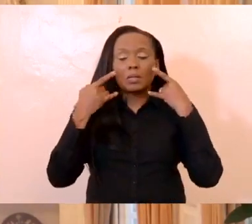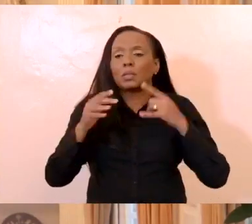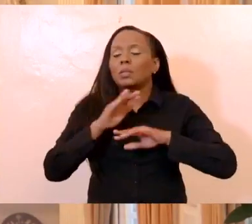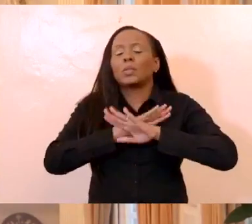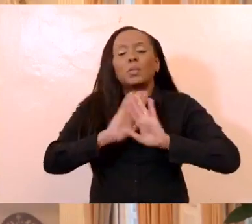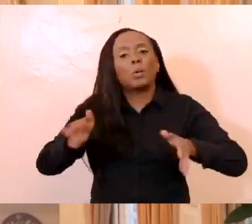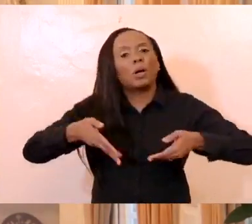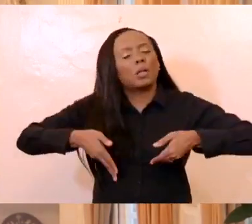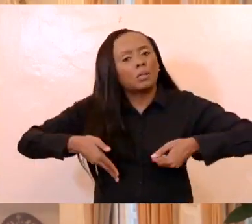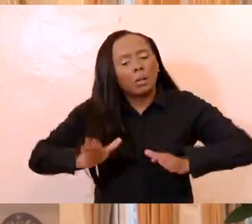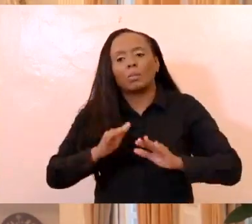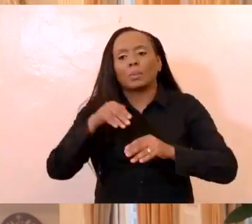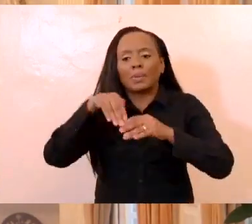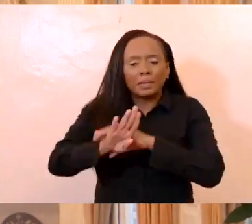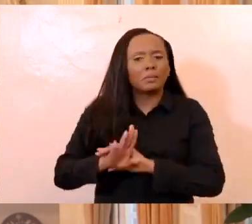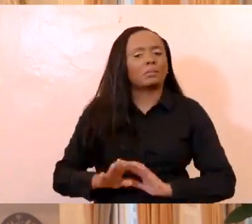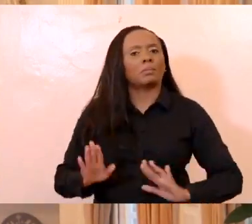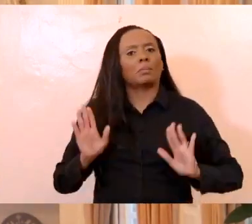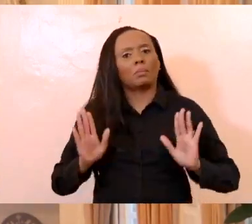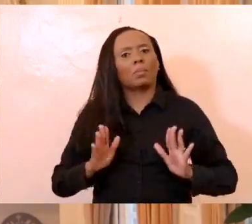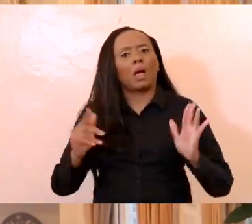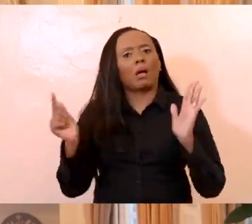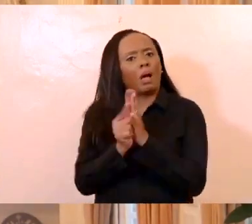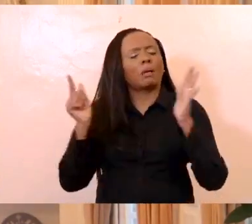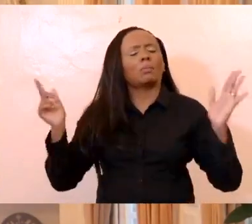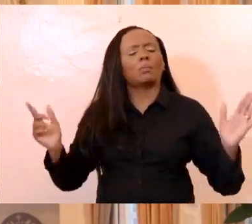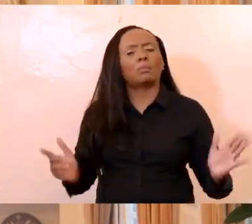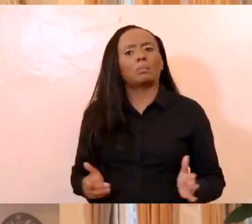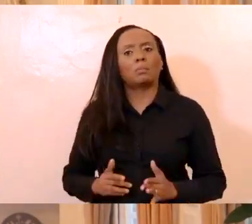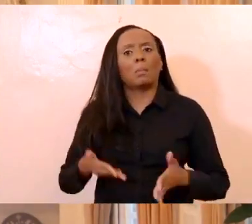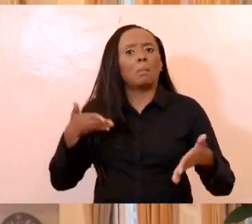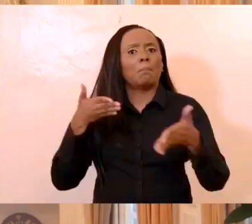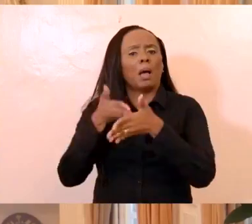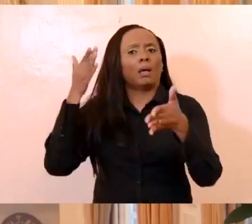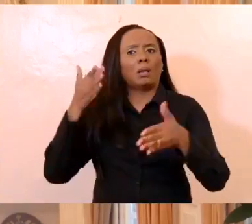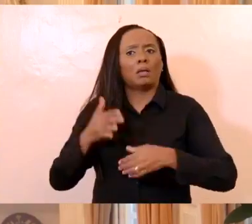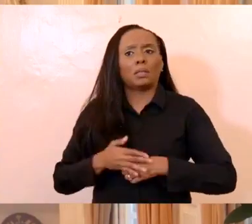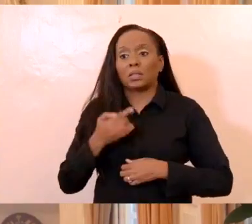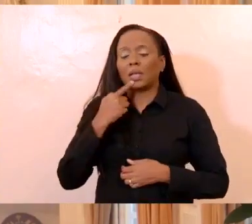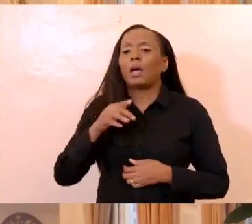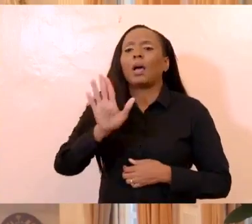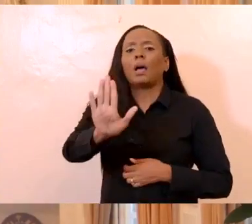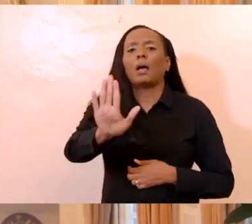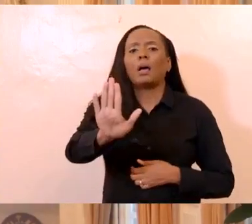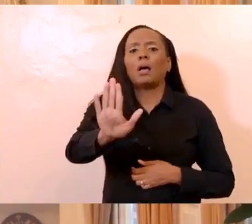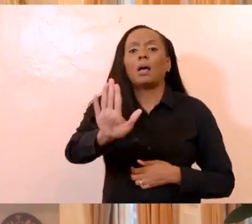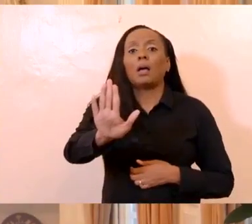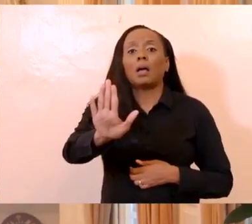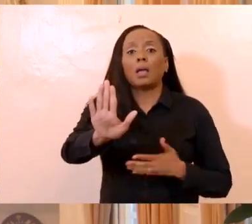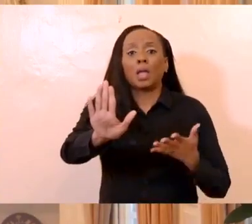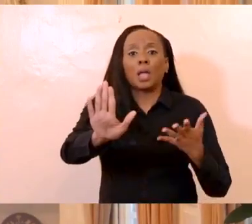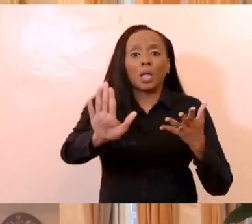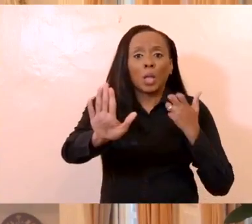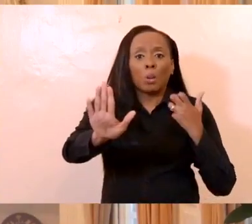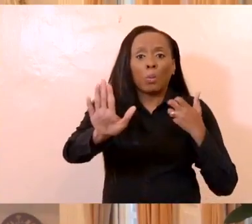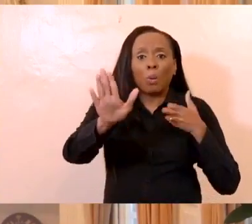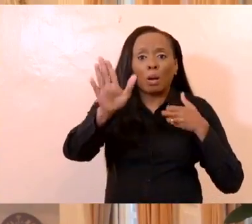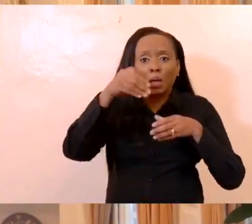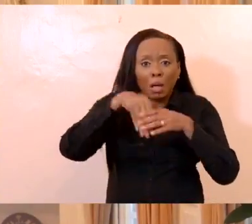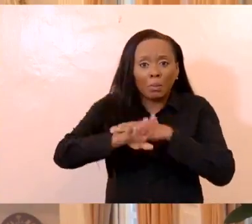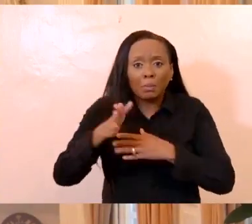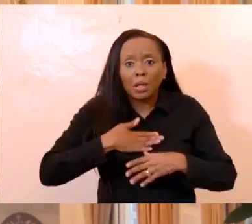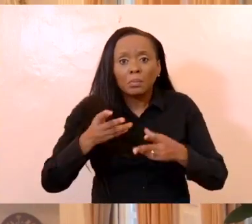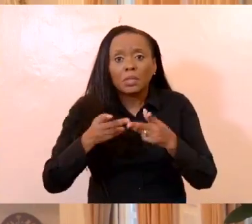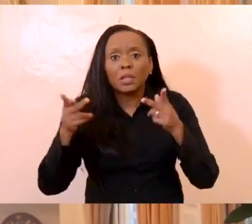allow them in. Do not entertain them. Send them back out, tell them to come in wearing a mask. Sanitization of hands,